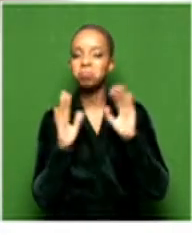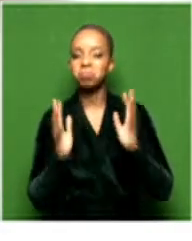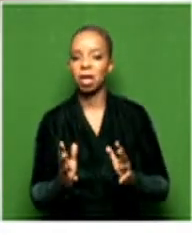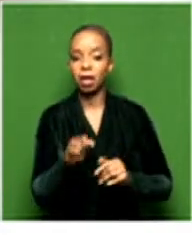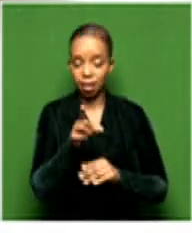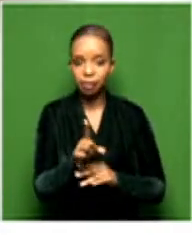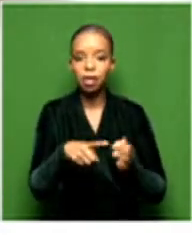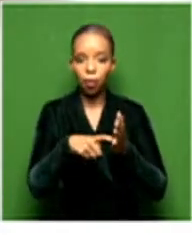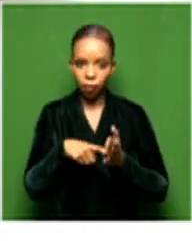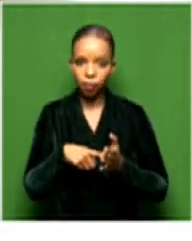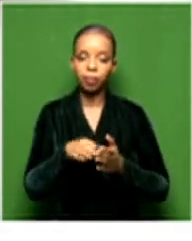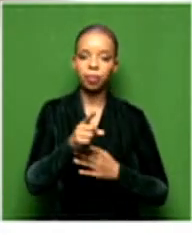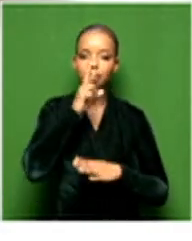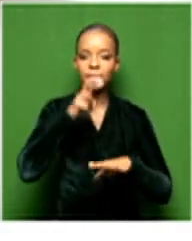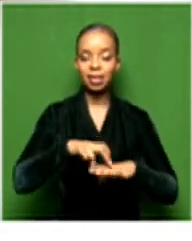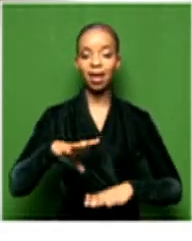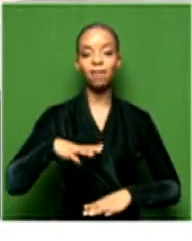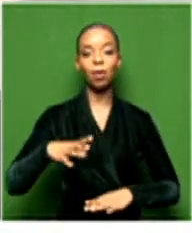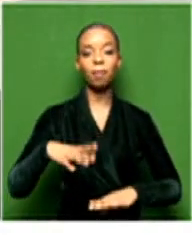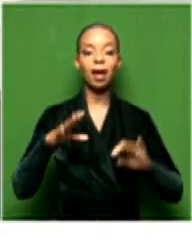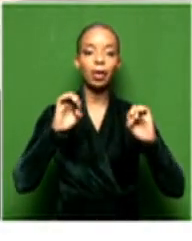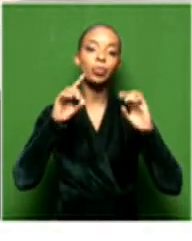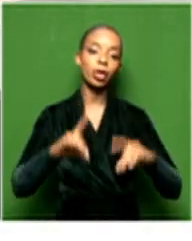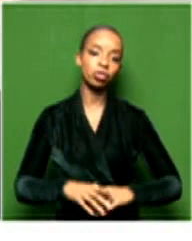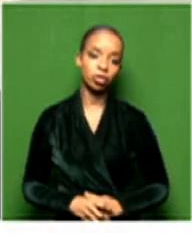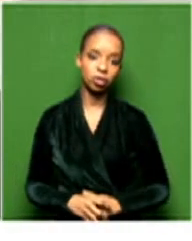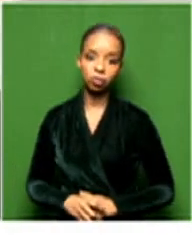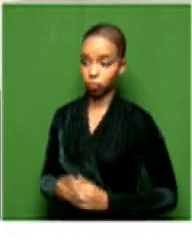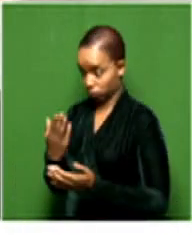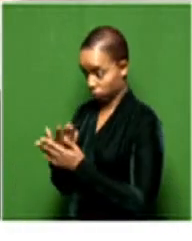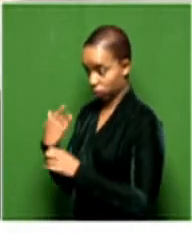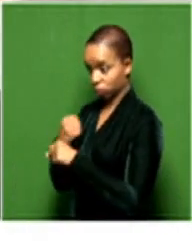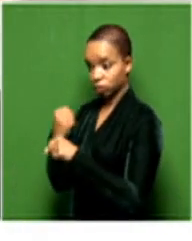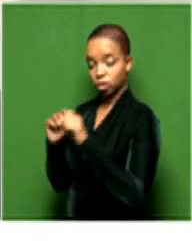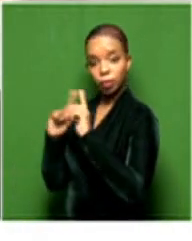that requires formal education. So can they work as a team?